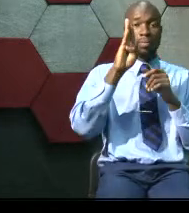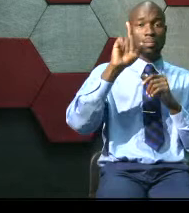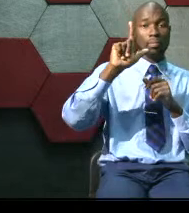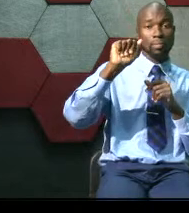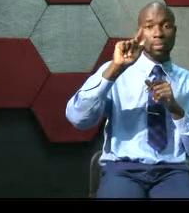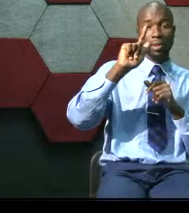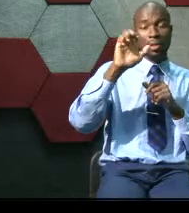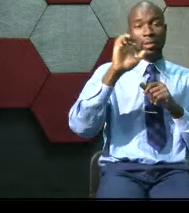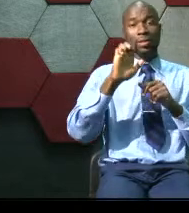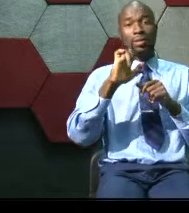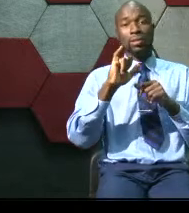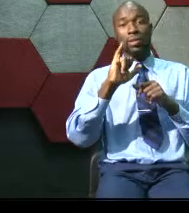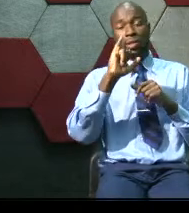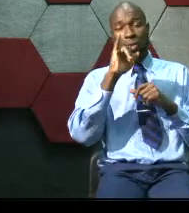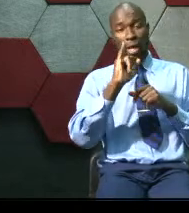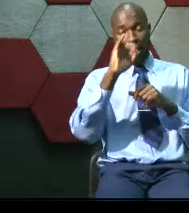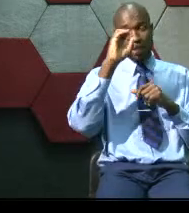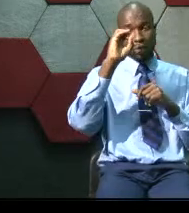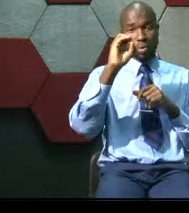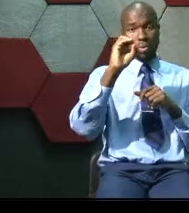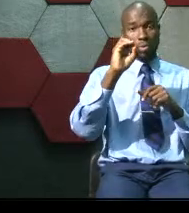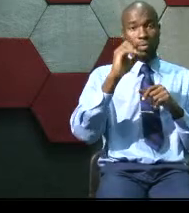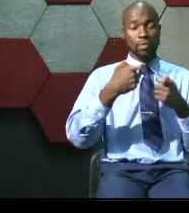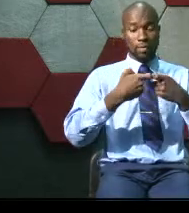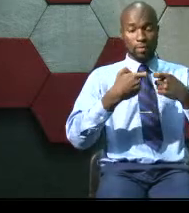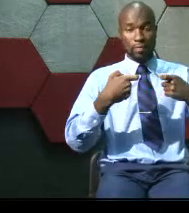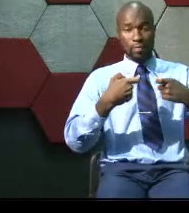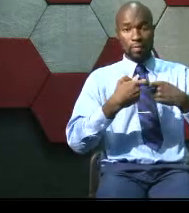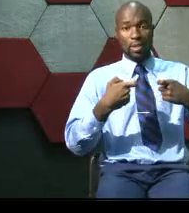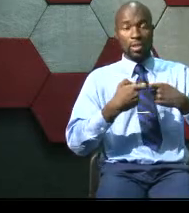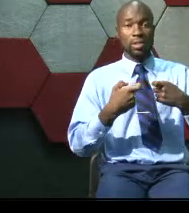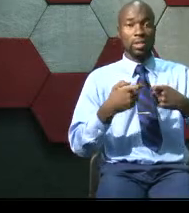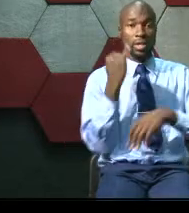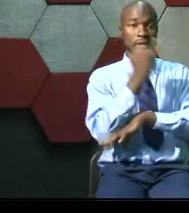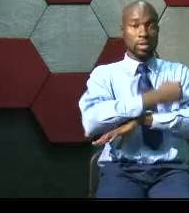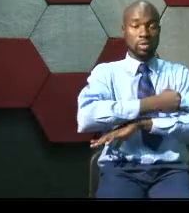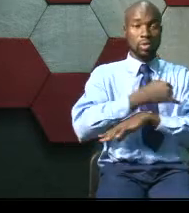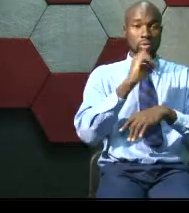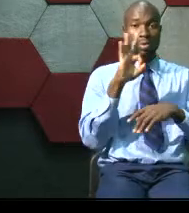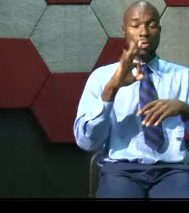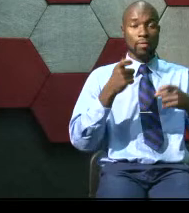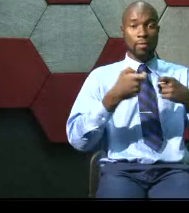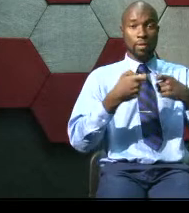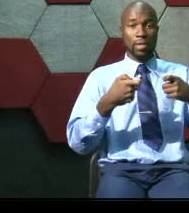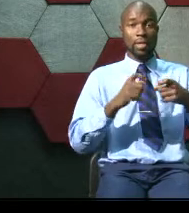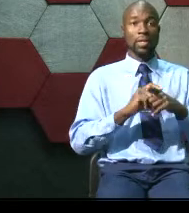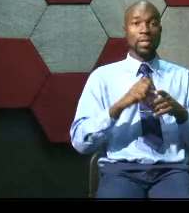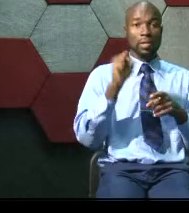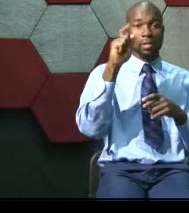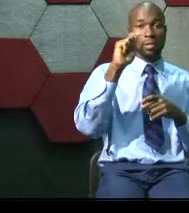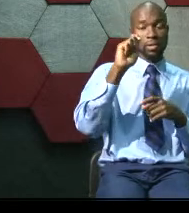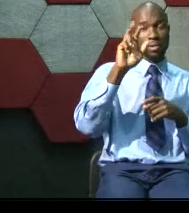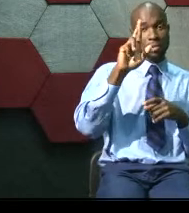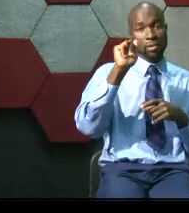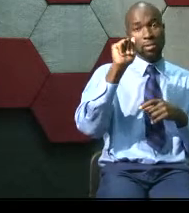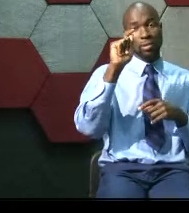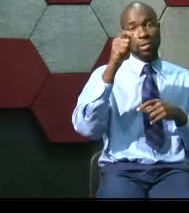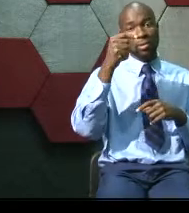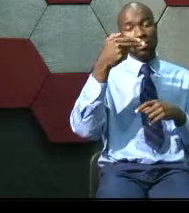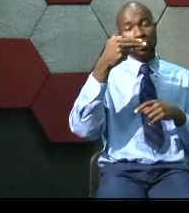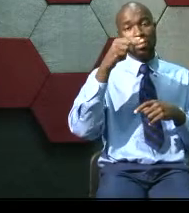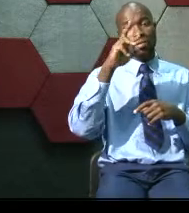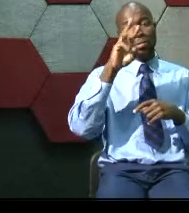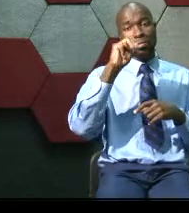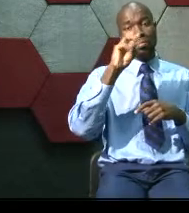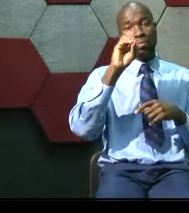of Physics in Ireland, Liquid Intelligent Technologies, Strathmore University, and Semastia continue to show